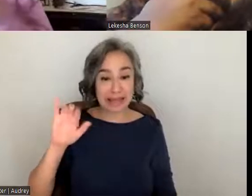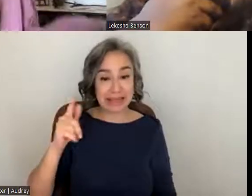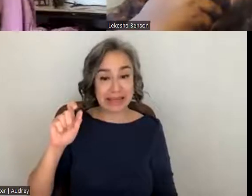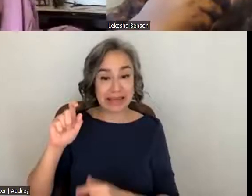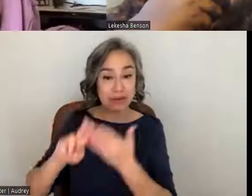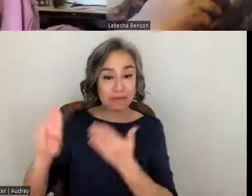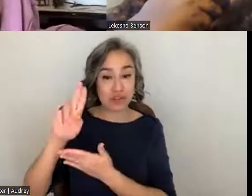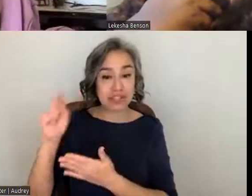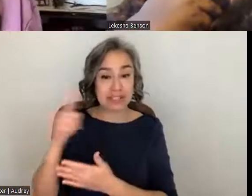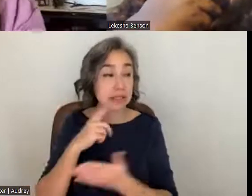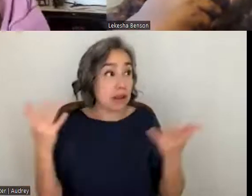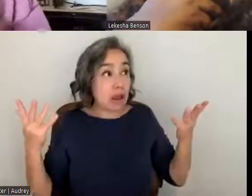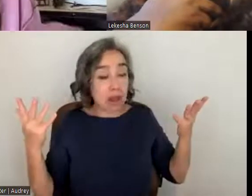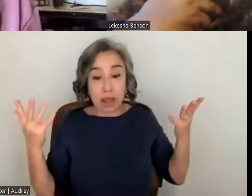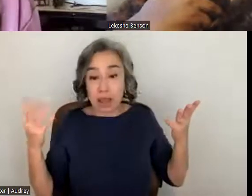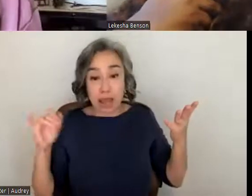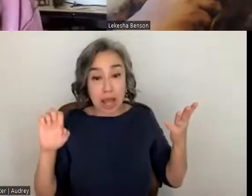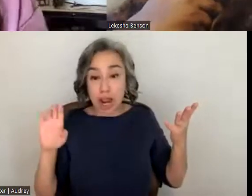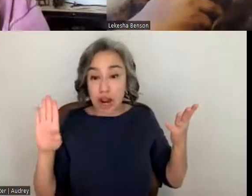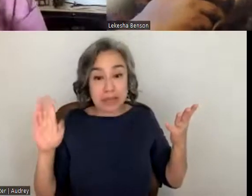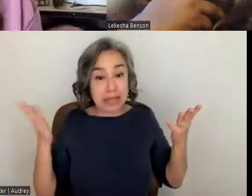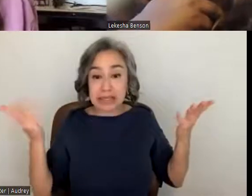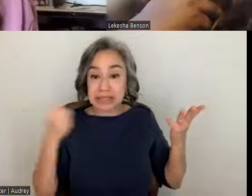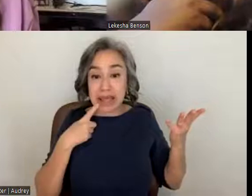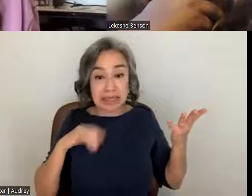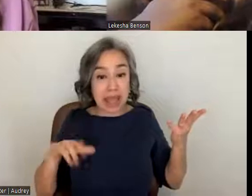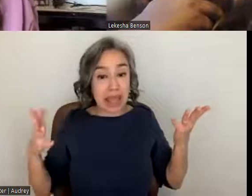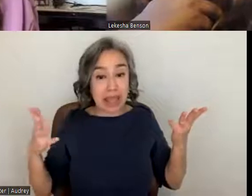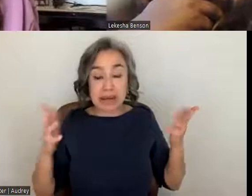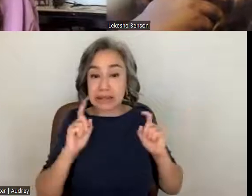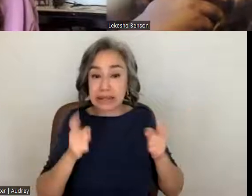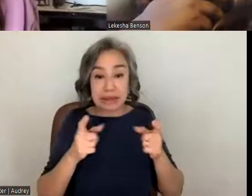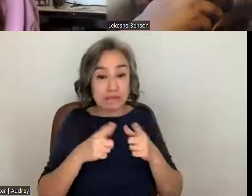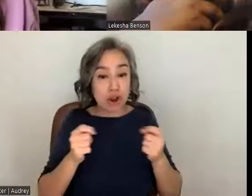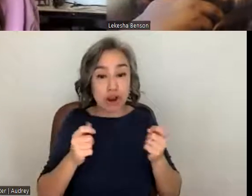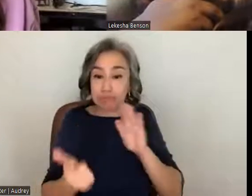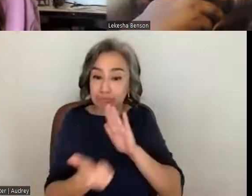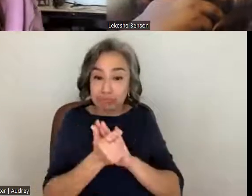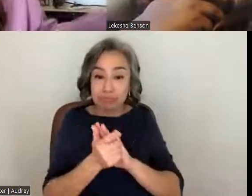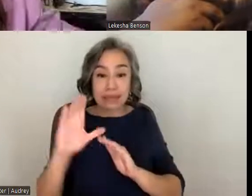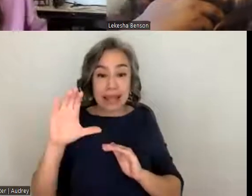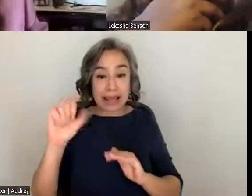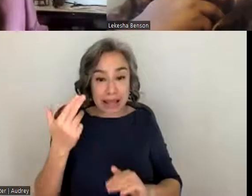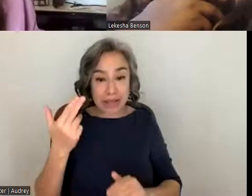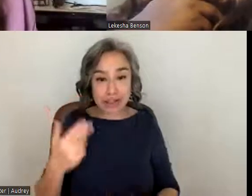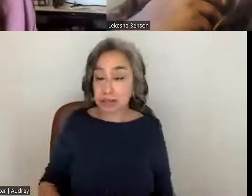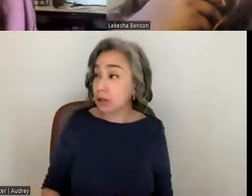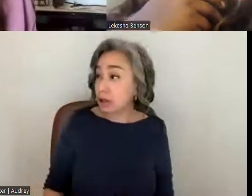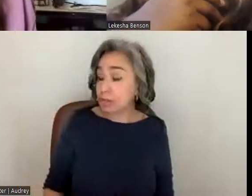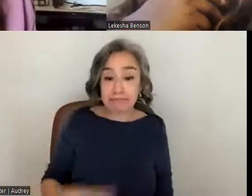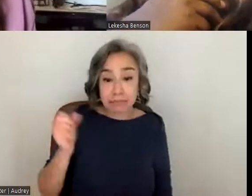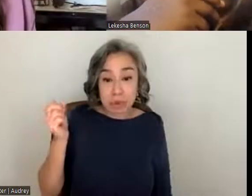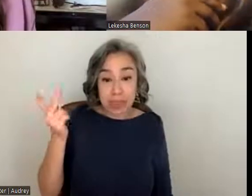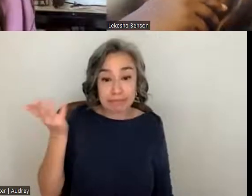is unchangeable. Like IRB has said gift cards, like cash isn't allowed. And it was like, okay, then we can't say